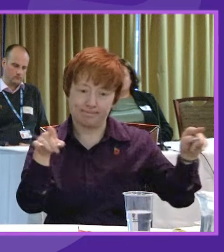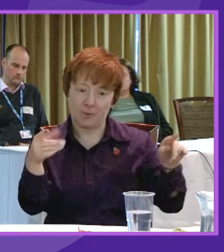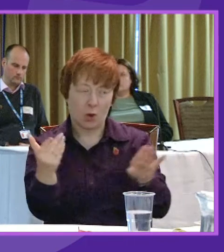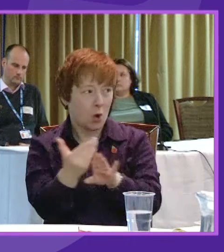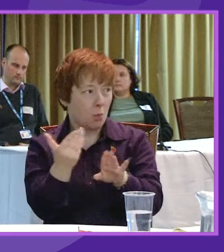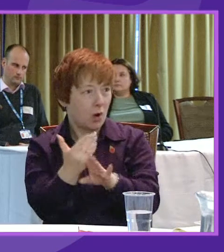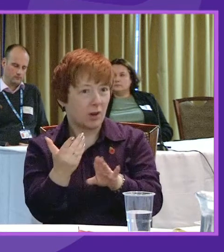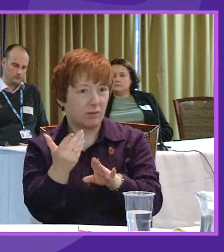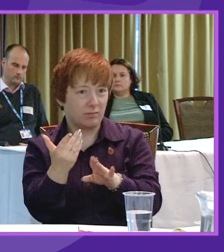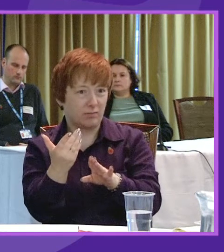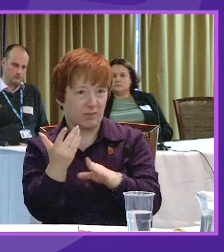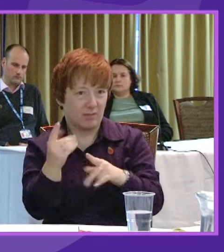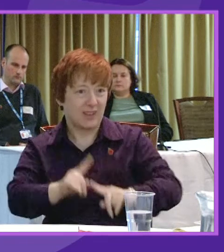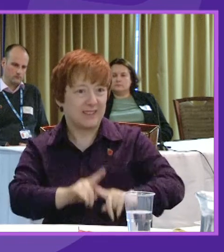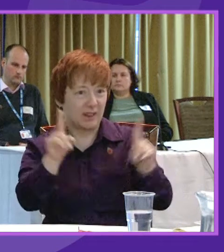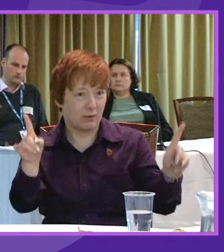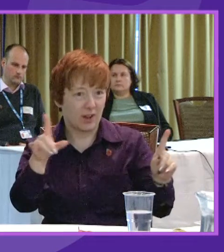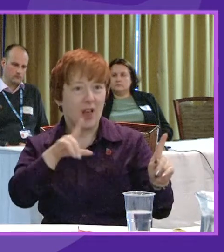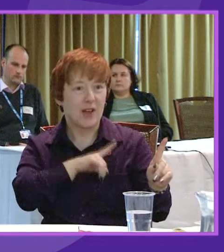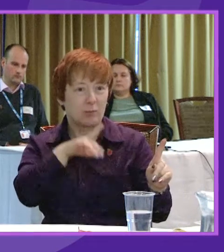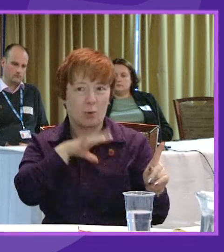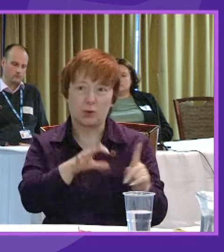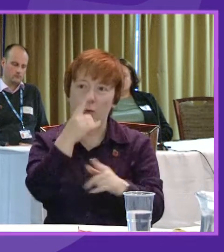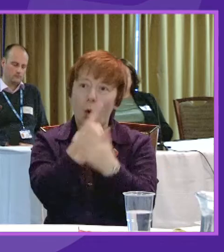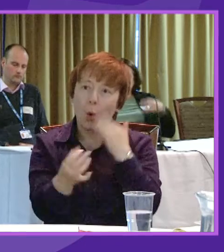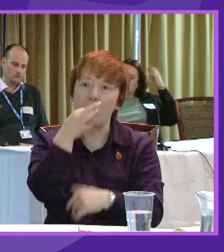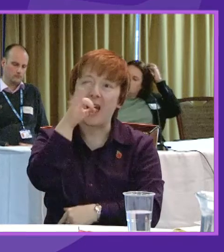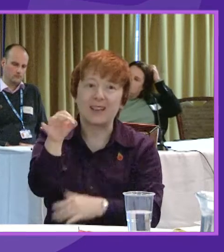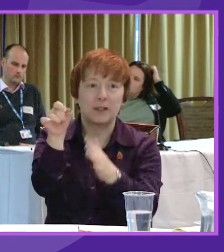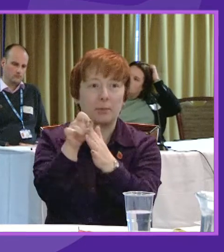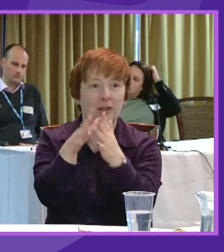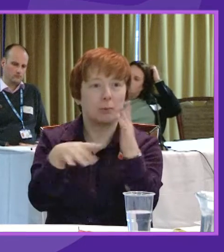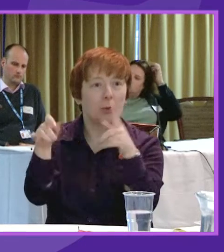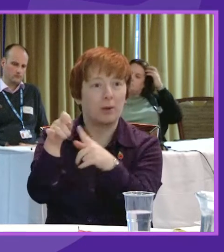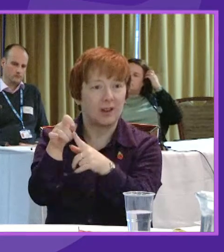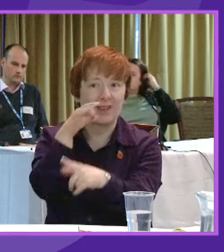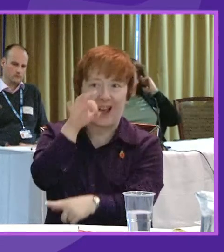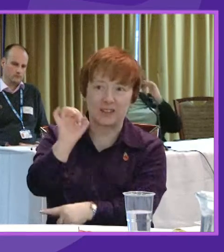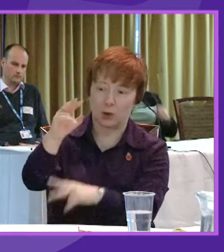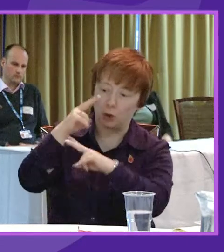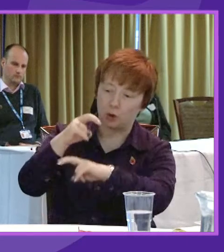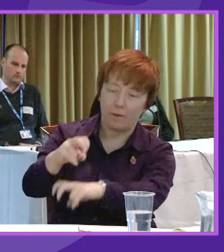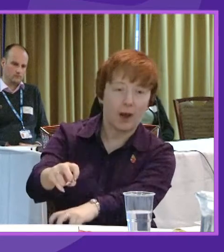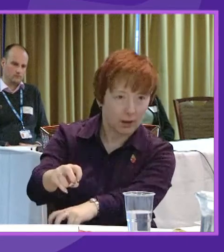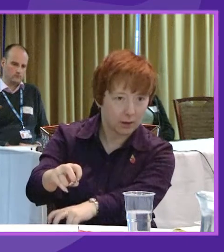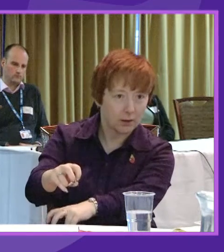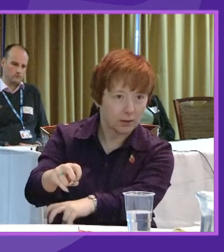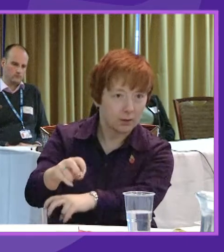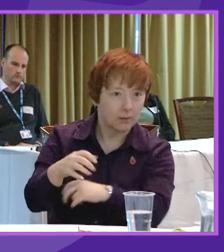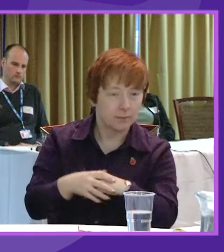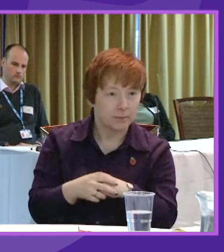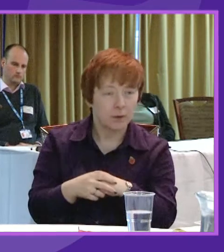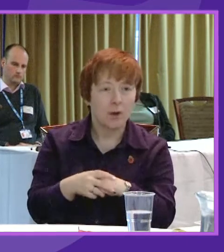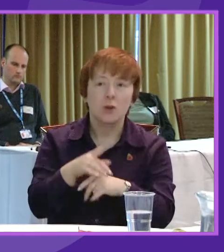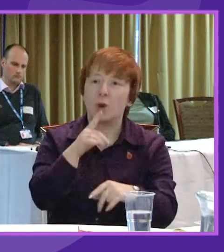different, which is why we very much wanted to do the survey again, particularly just with the PWPs. So, for example, unlike most therapy training, there is very